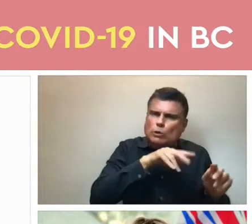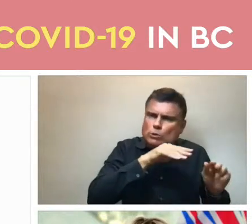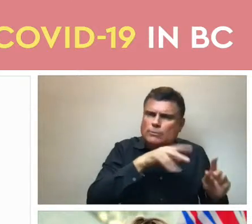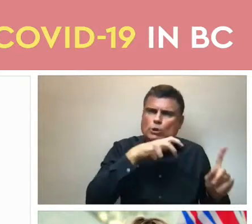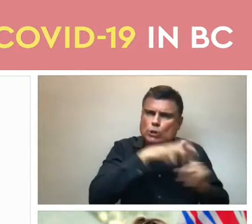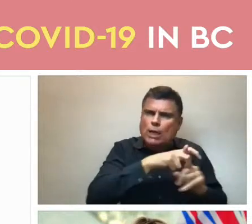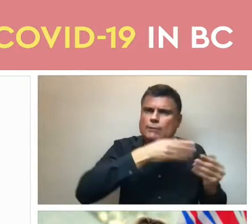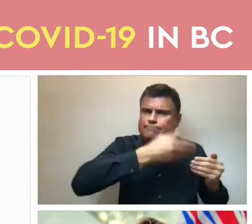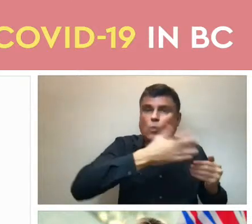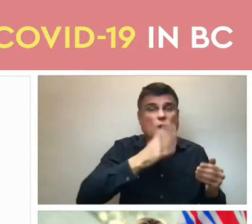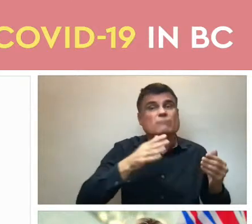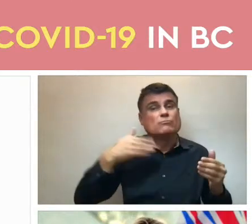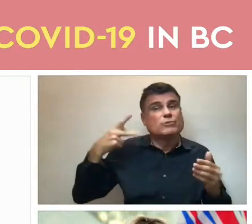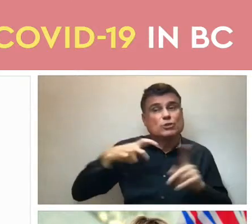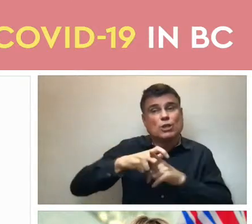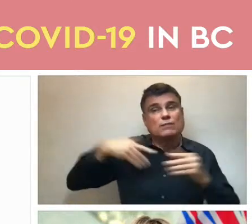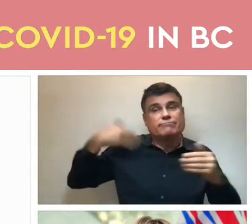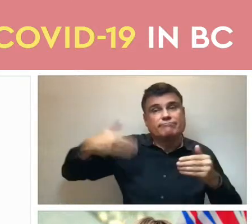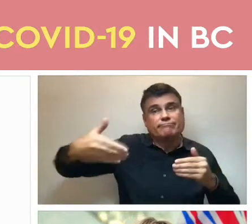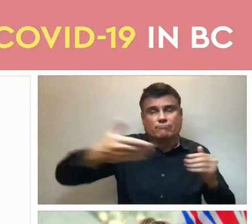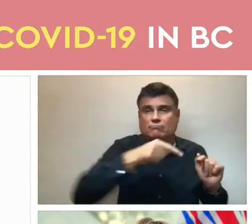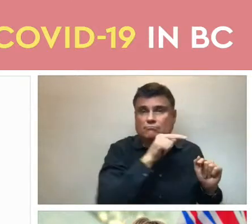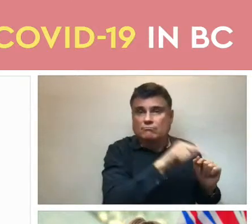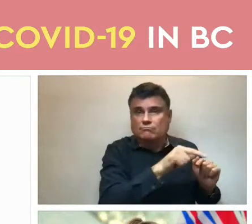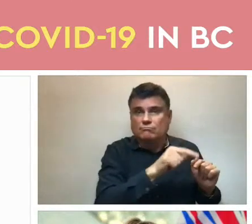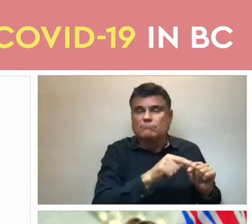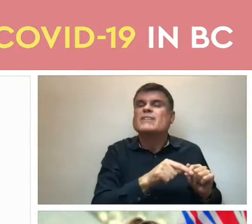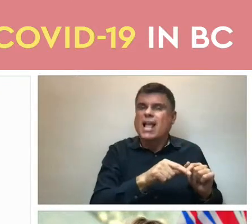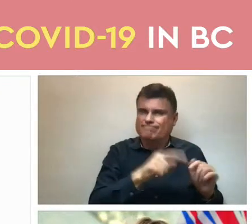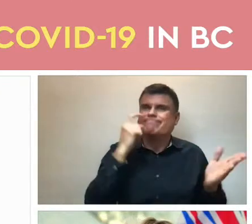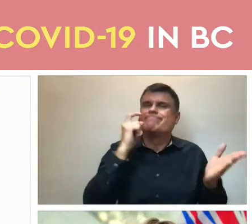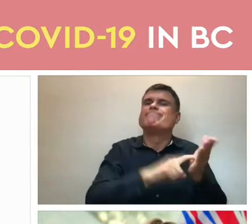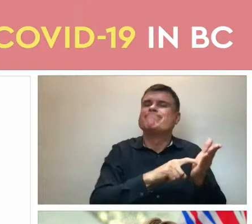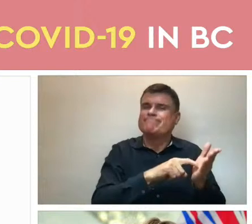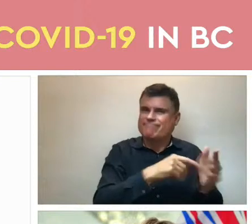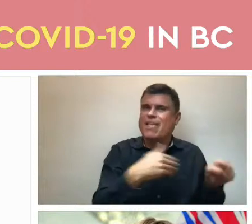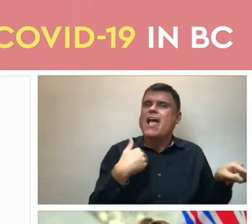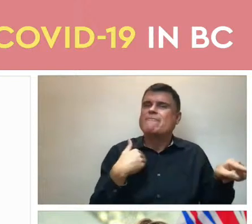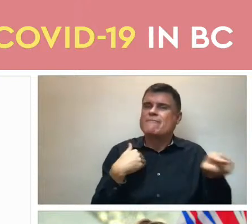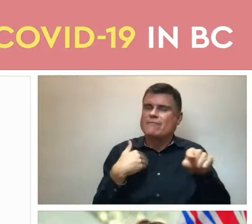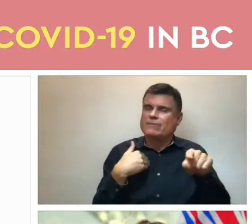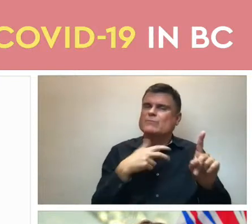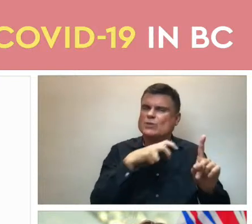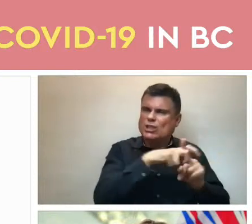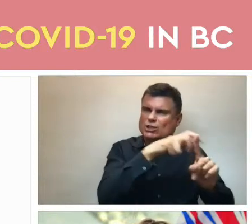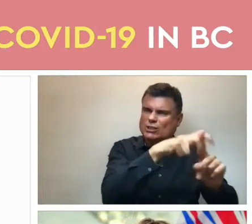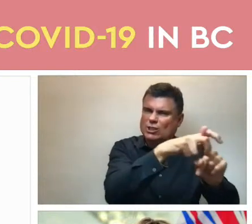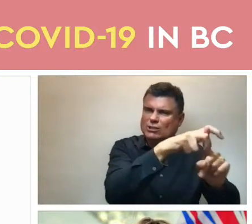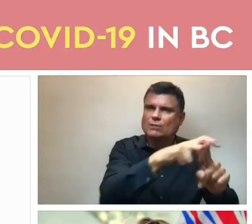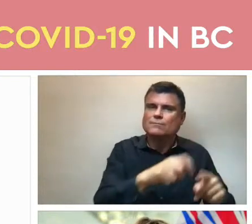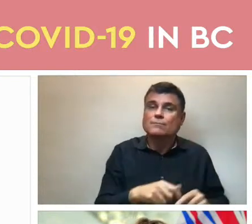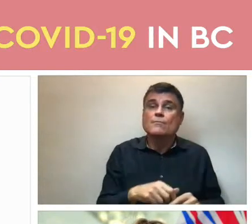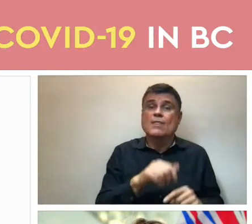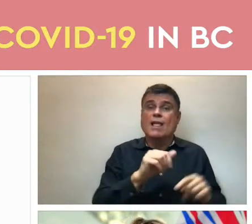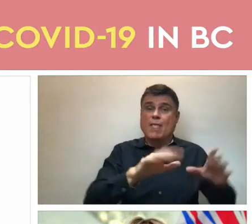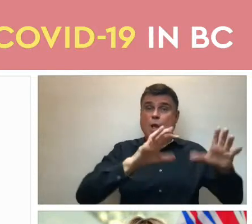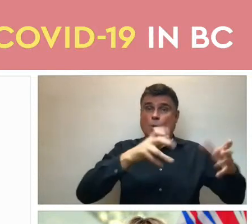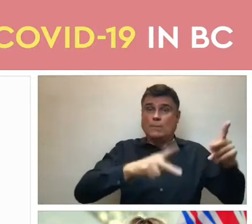isolate appropriately as we get through this. This is a highly vaccinated population.